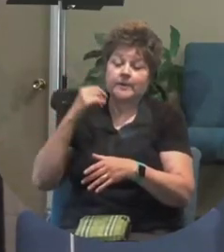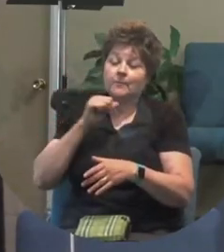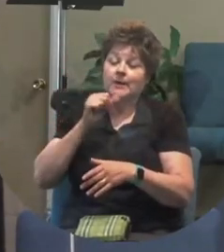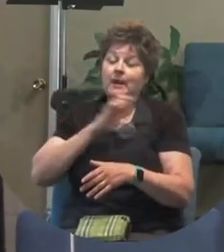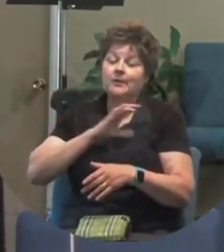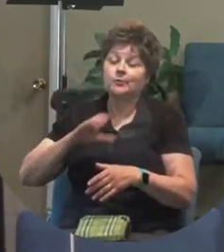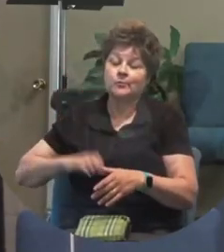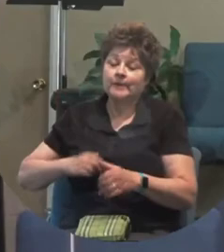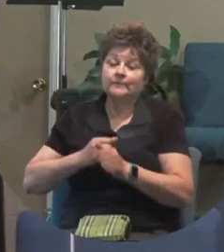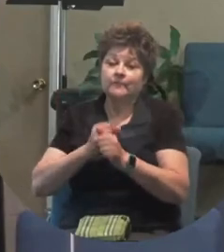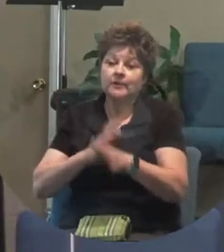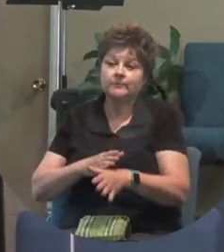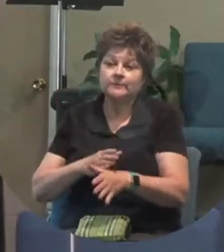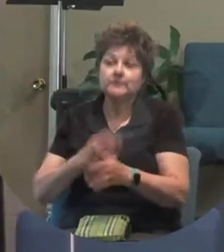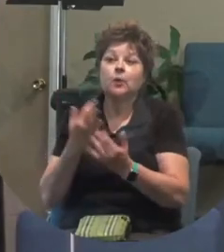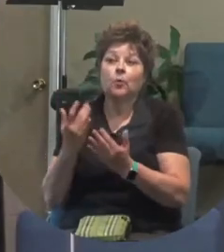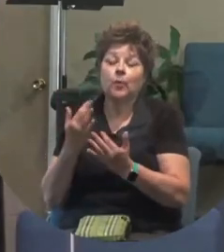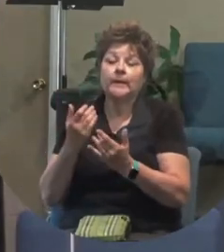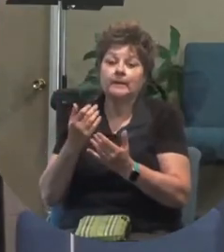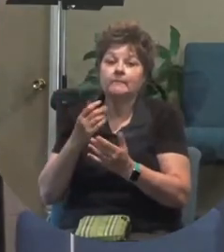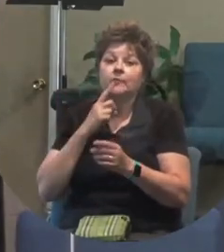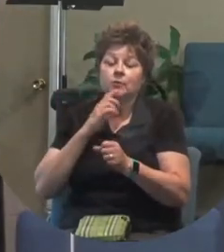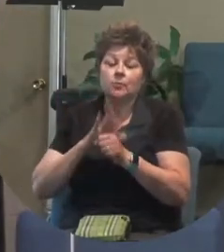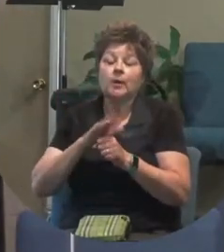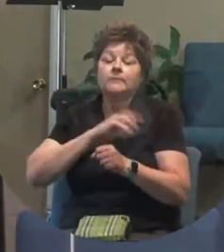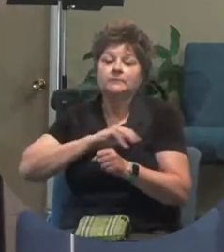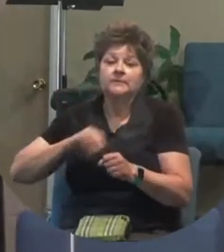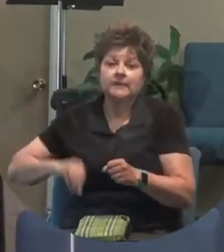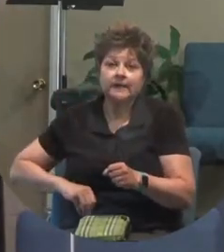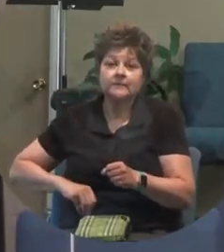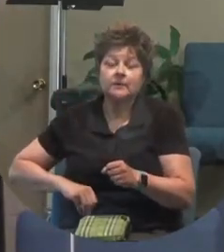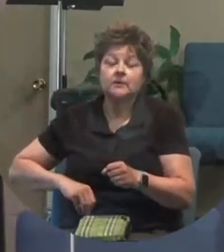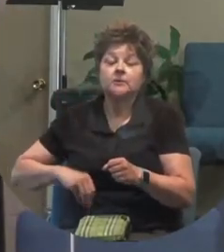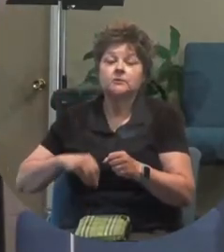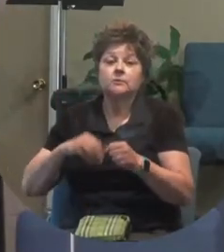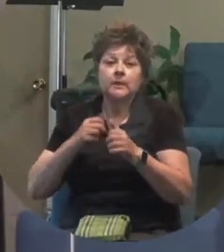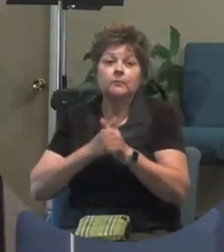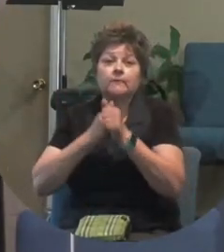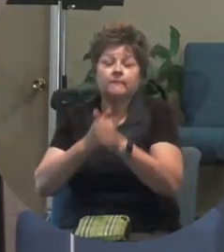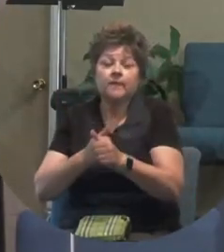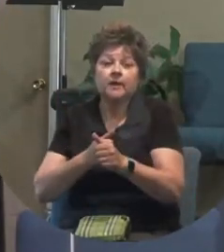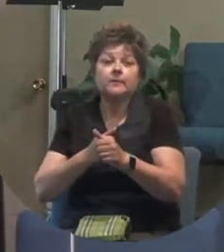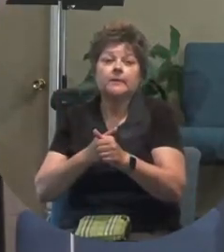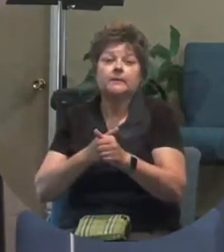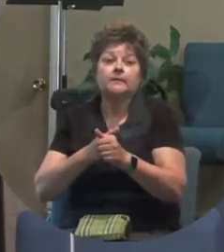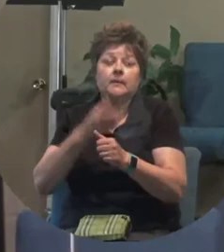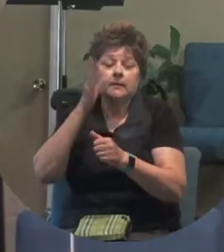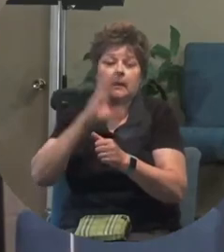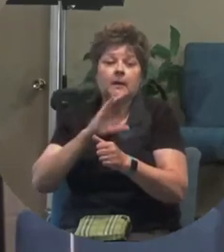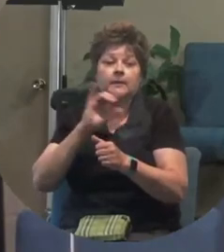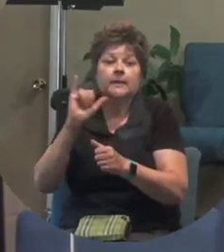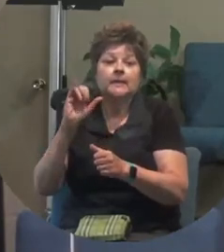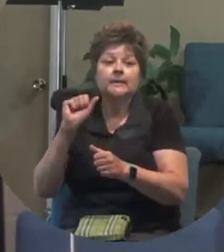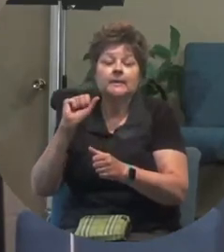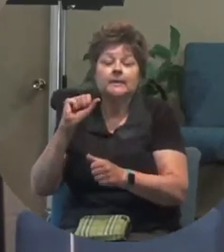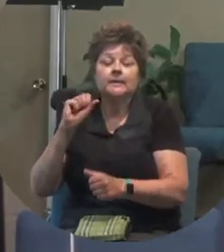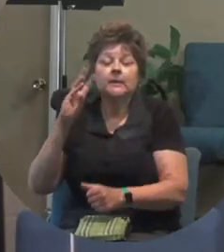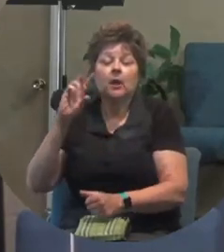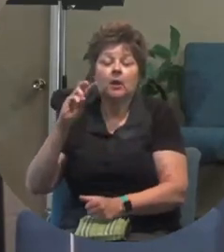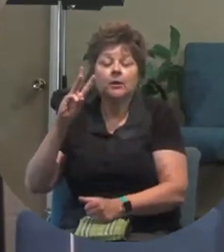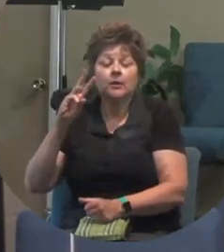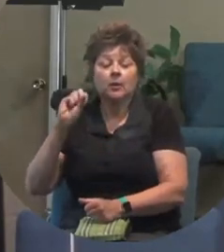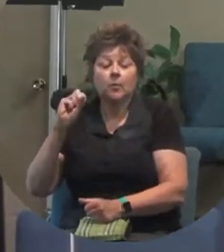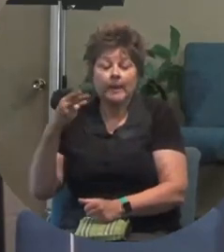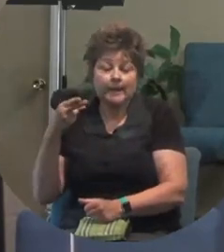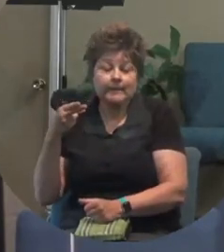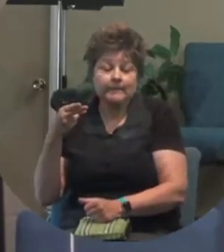for the promised Messiah, so they were following Yahweh. They were following the word, the law. And so Solomon's saying,